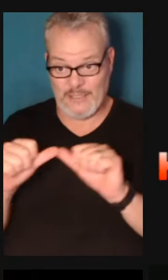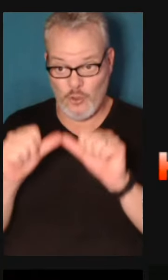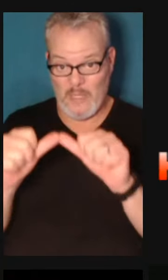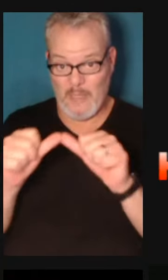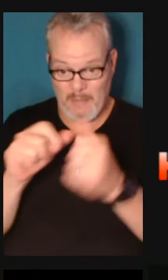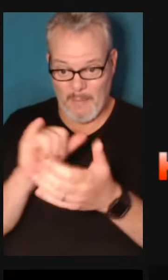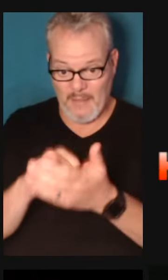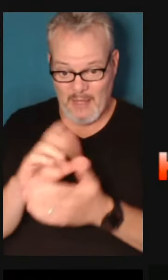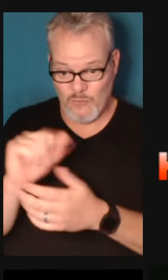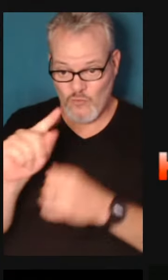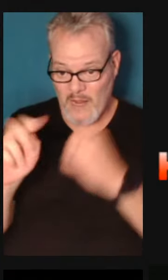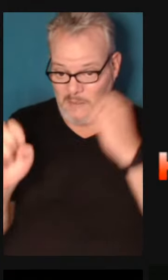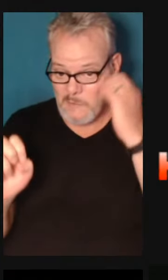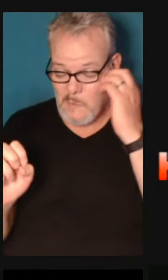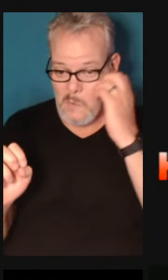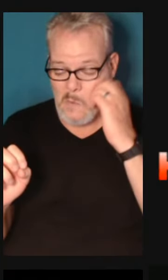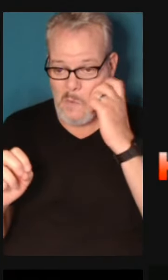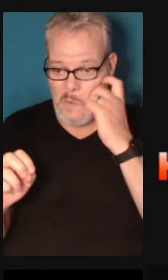what I should say.